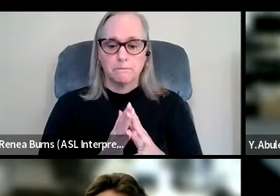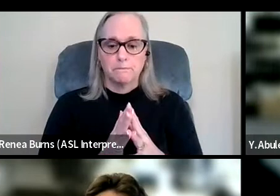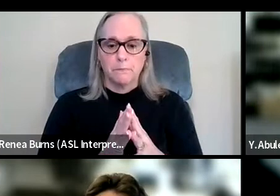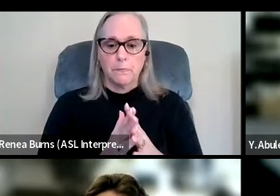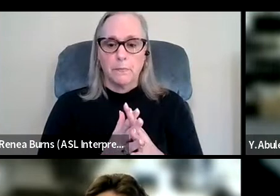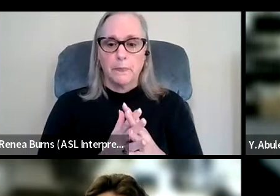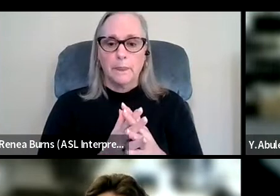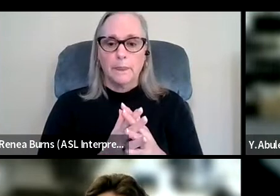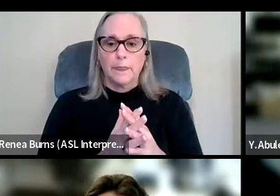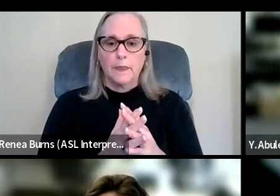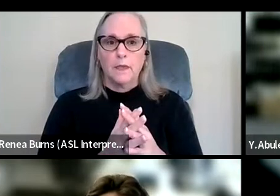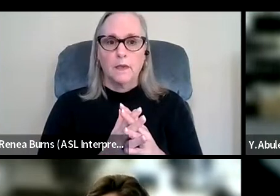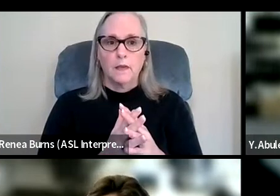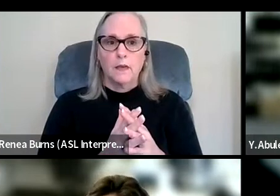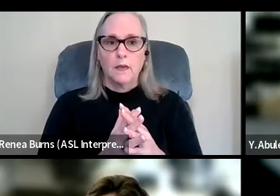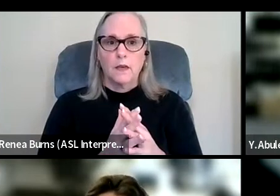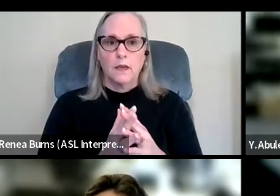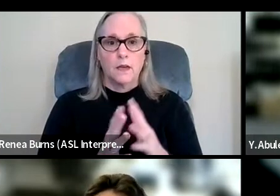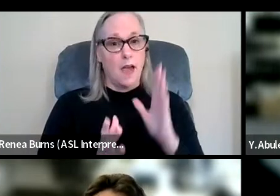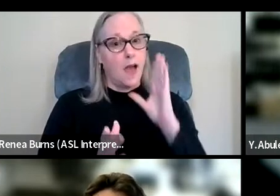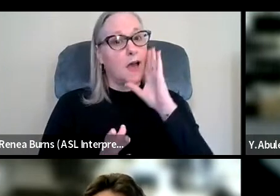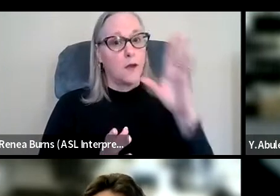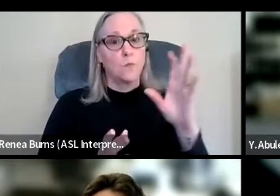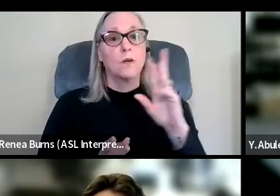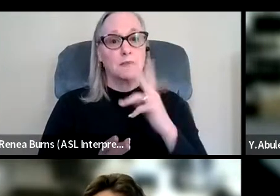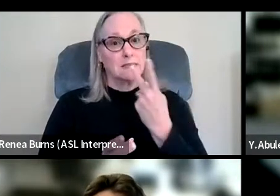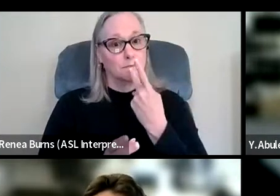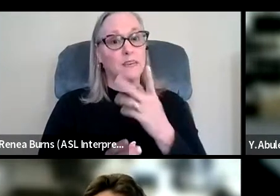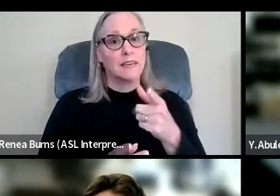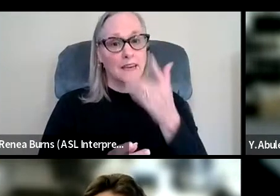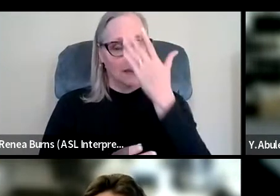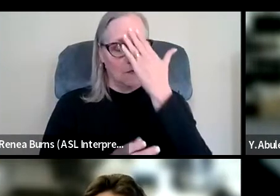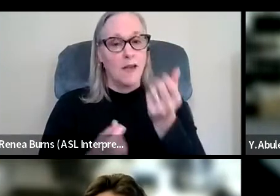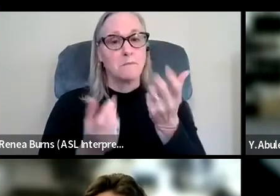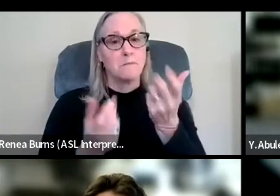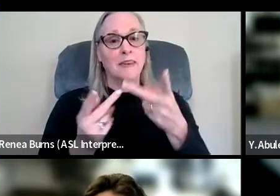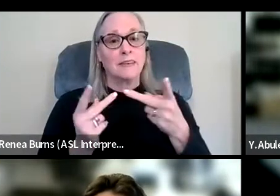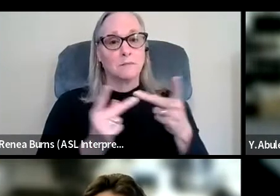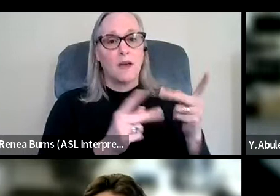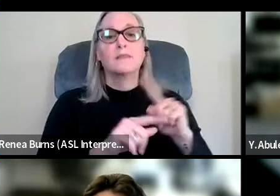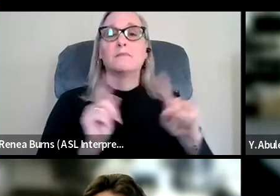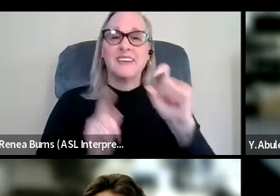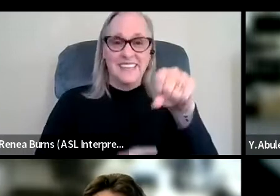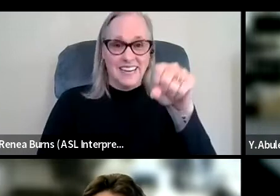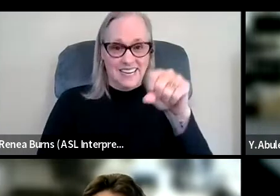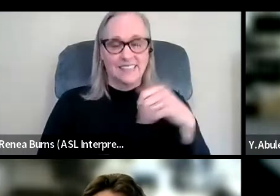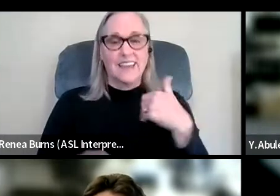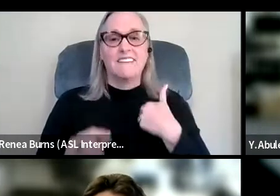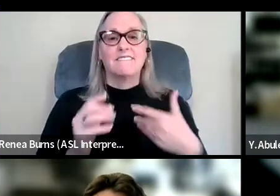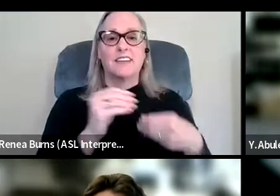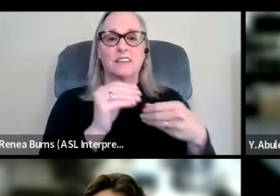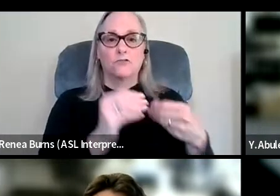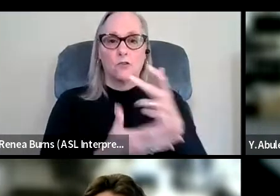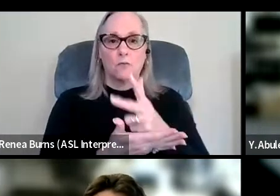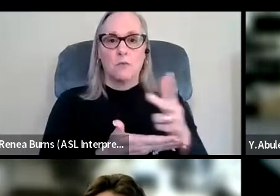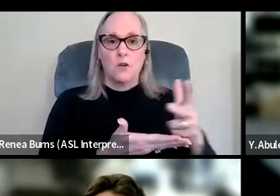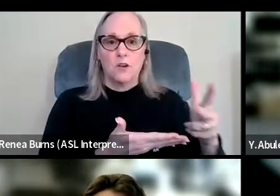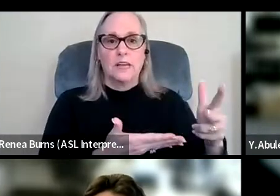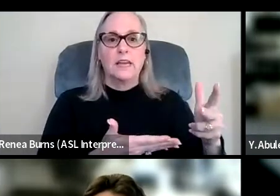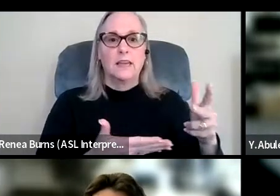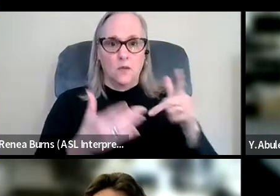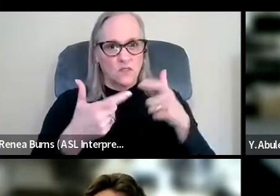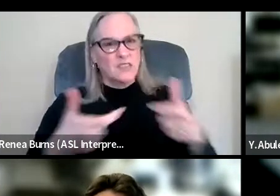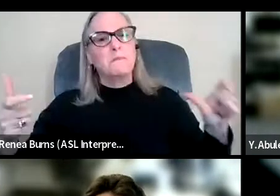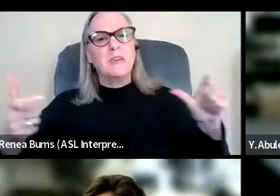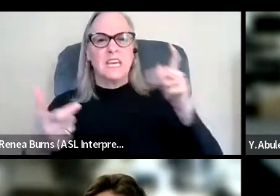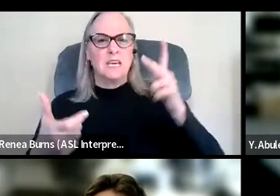There are, I'm going to misspeak on the number of spots, but yes, there are additional, there's a big parking lot